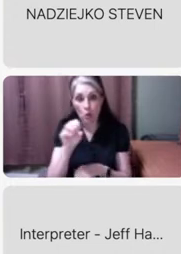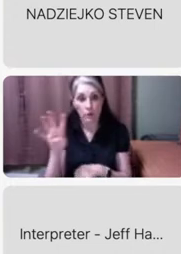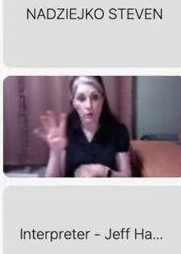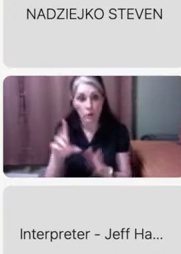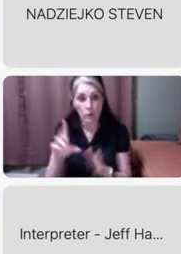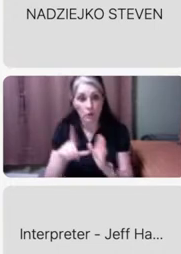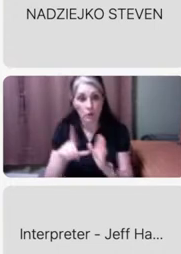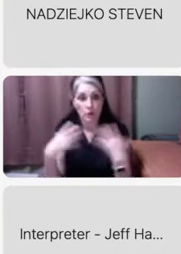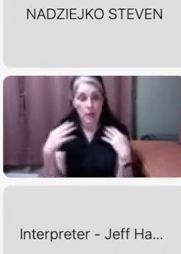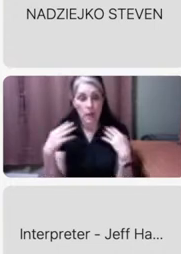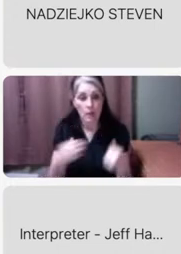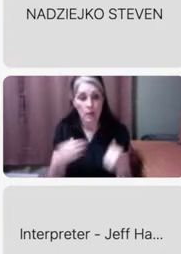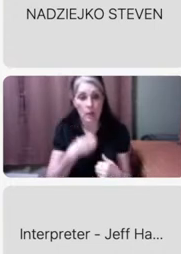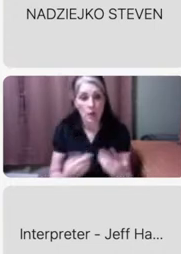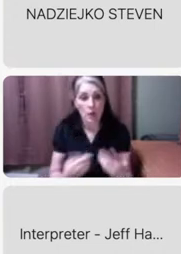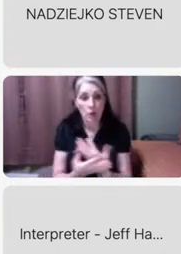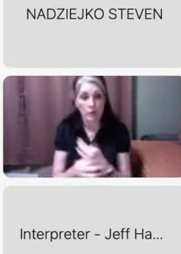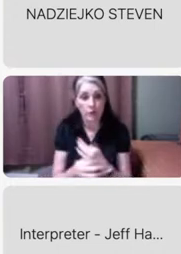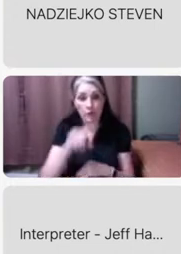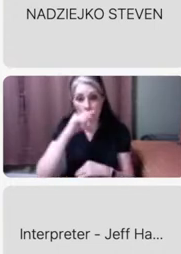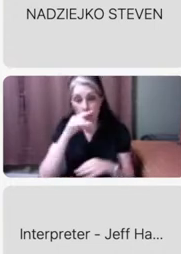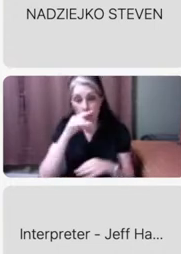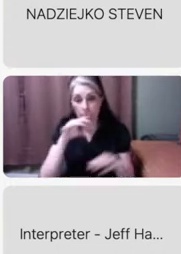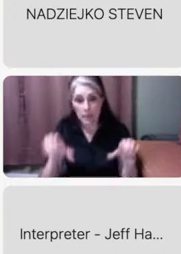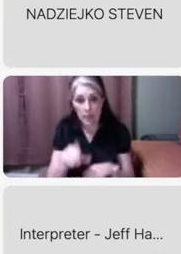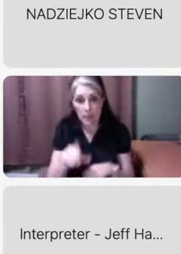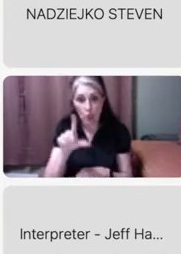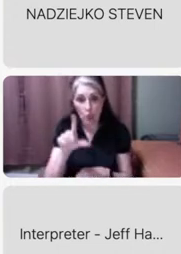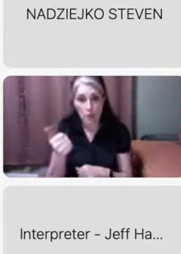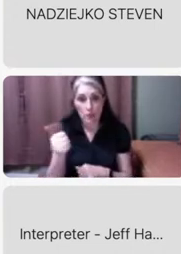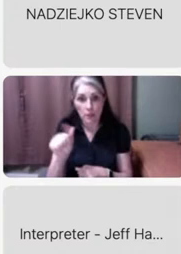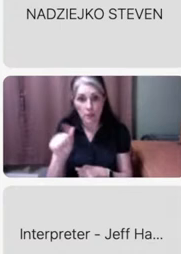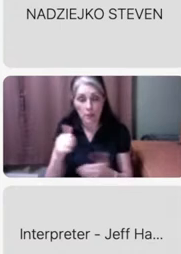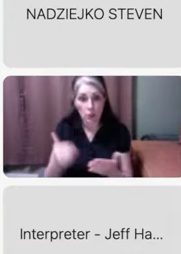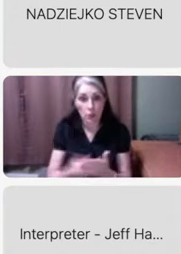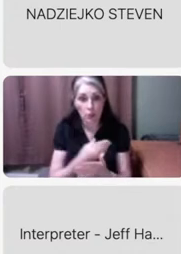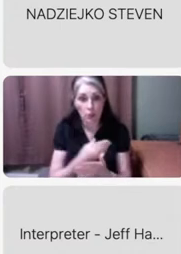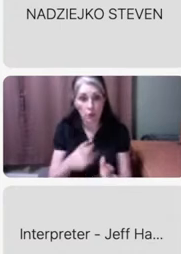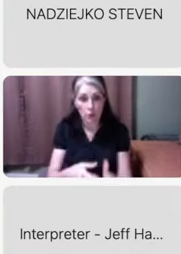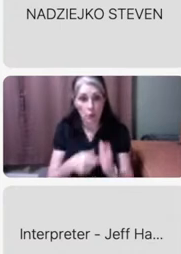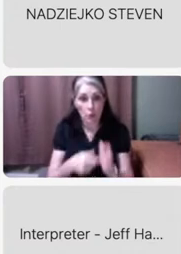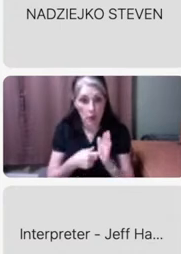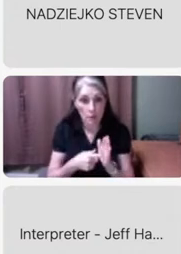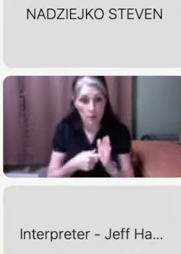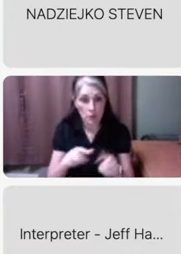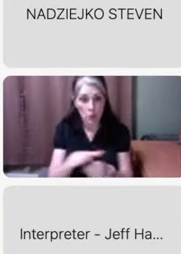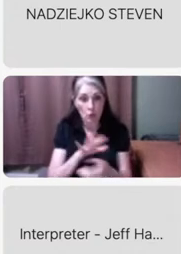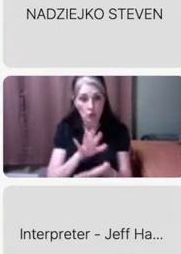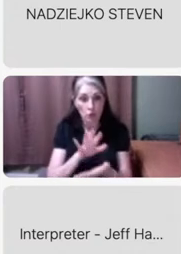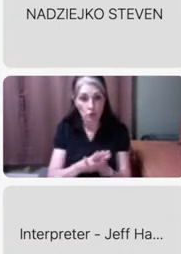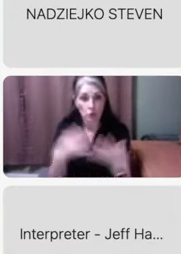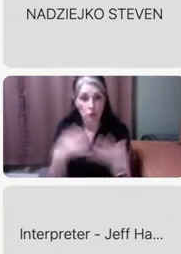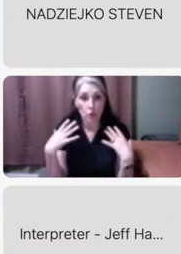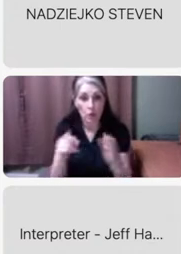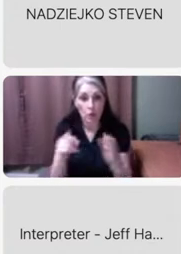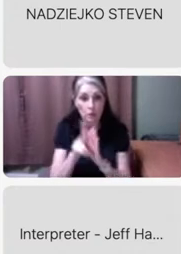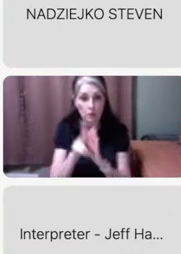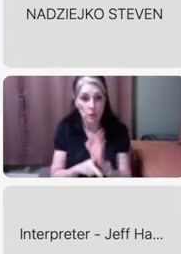2010 set new requirements for local school wellness policy its goal was to broaden implementation